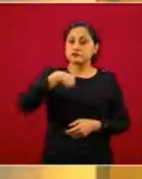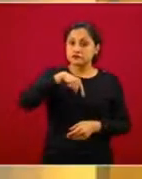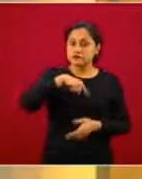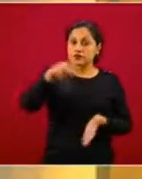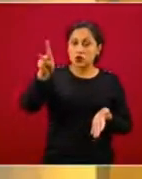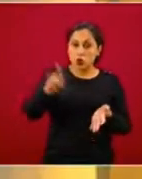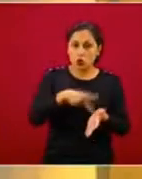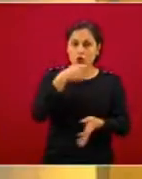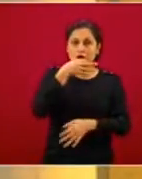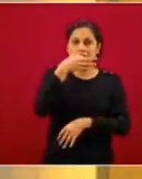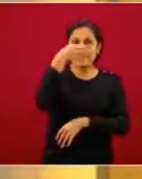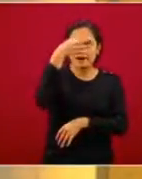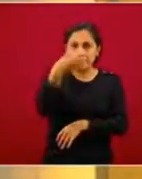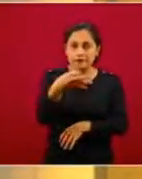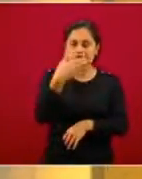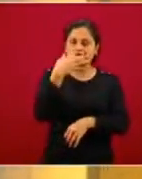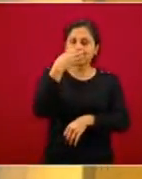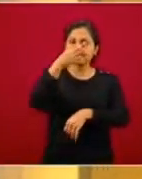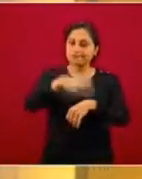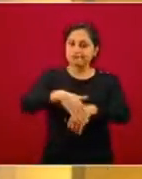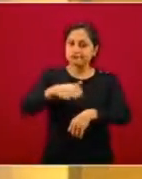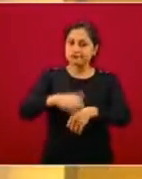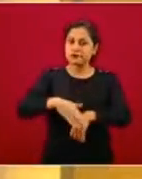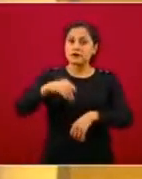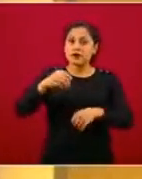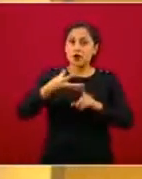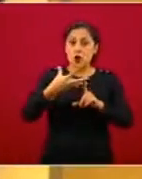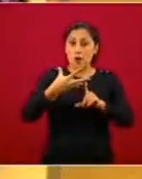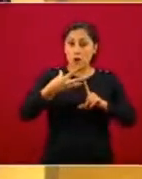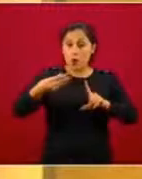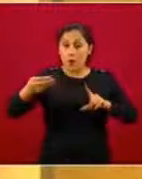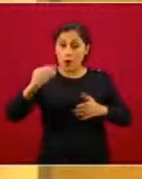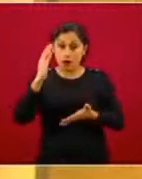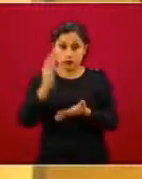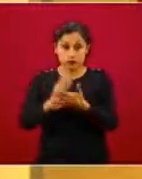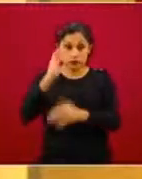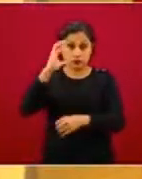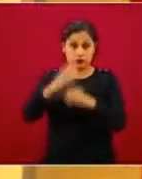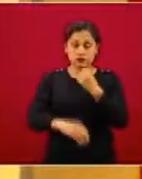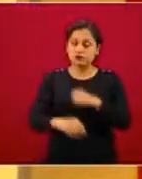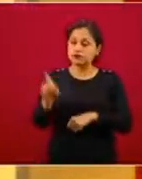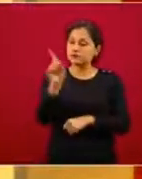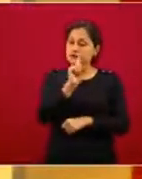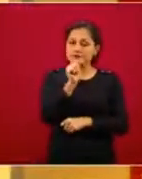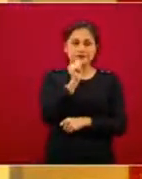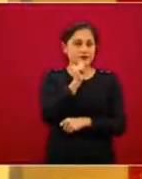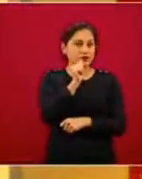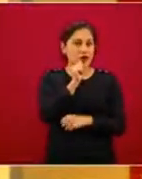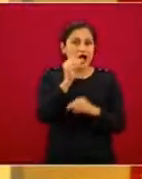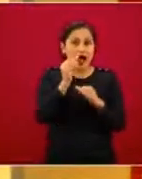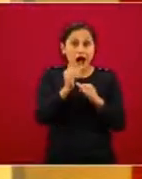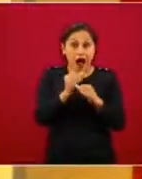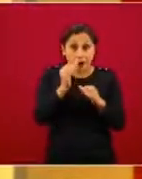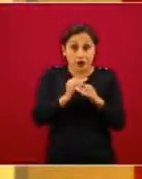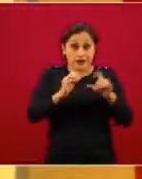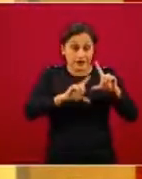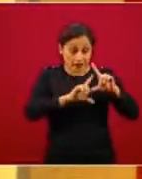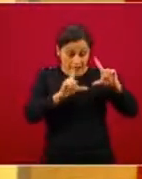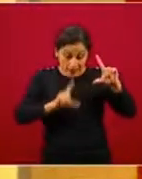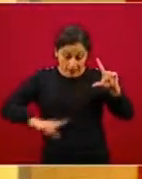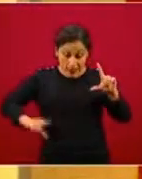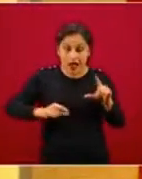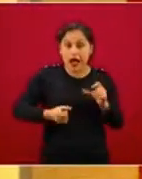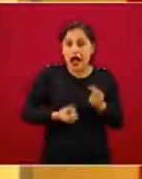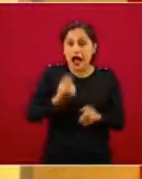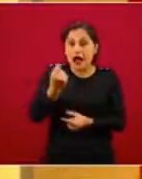often. esta We've been epidemia telling todavía you the está epidemic is not over. varias ciudades que There's están, como still vemos ahora, numerous en cities, una and I'm fase going de to show ascenso you right de la now epidemia that are y